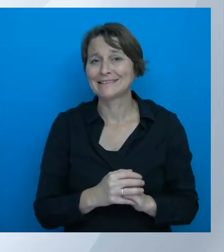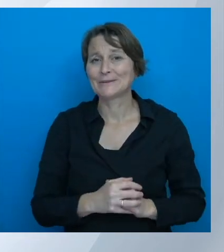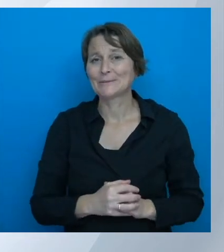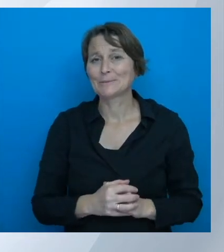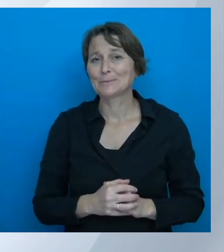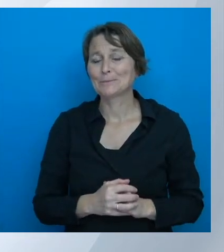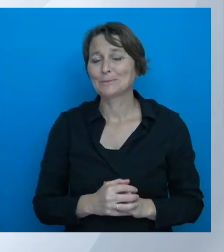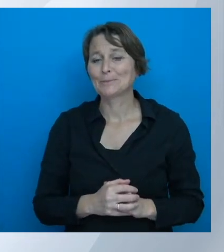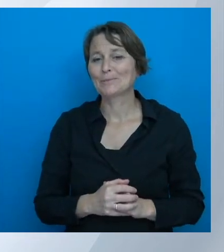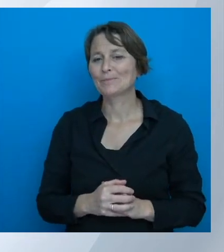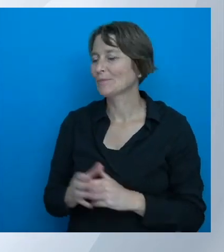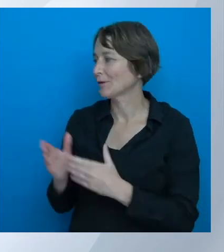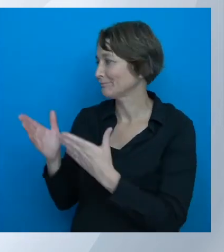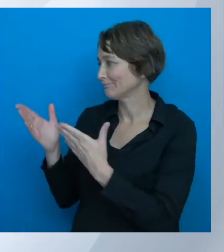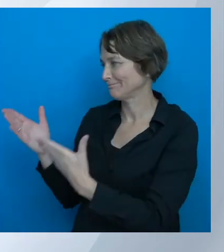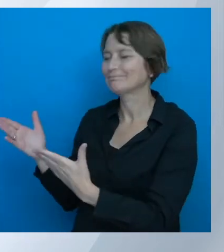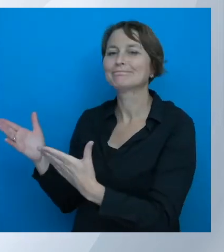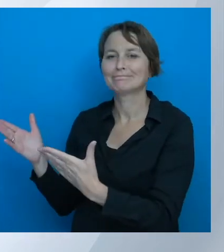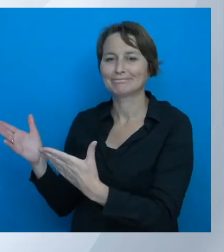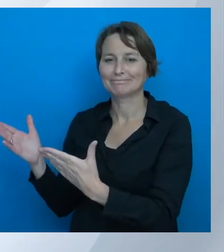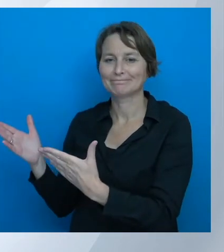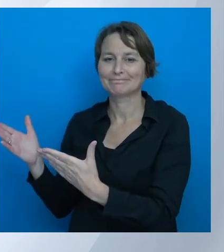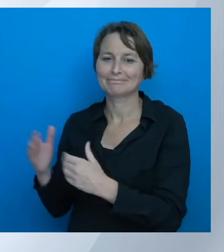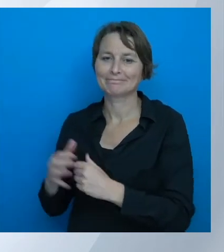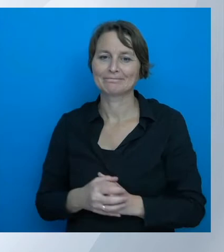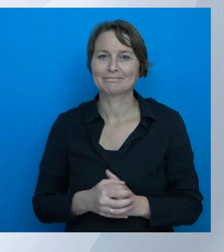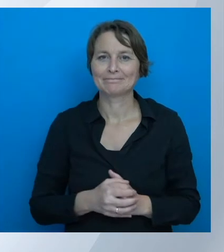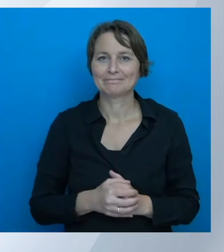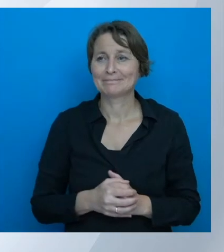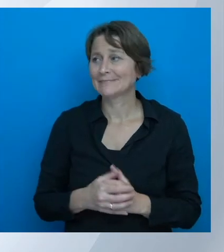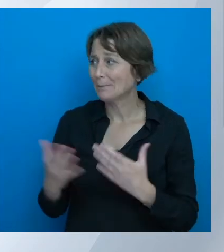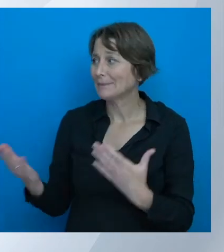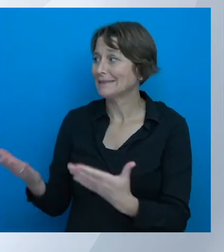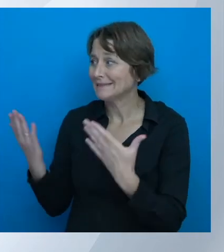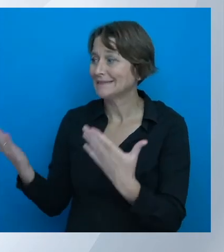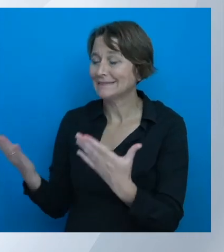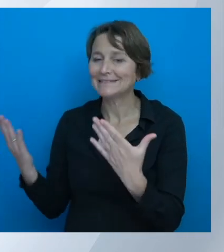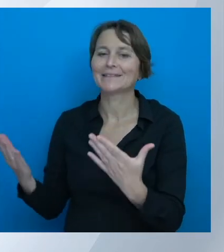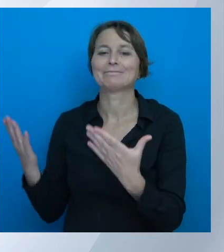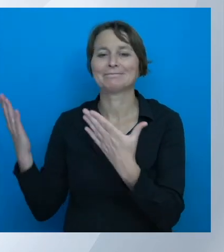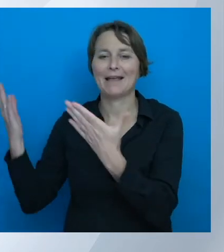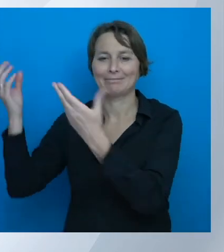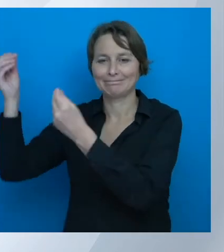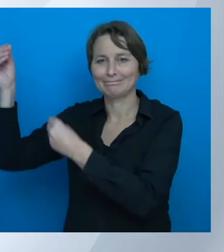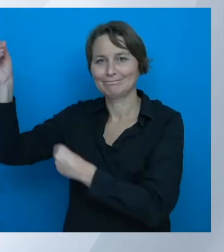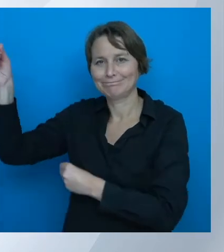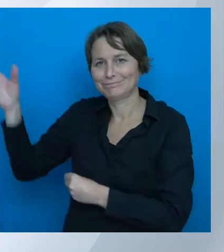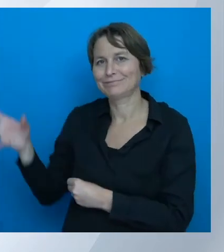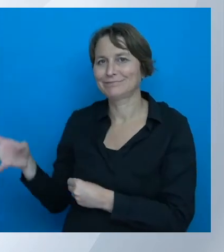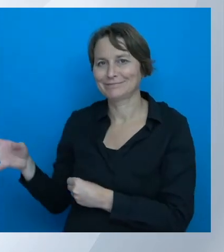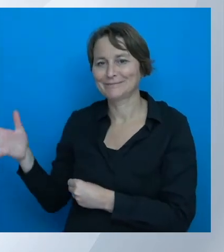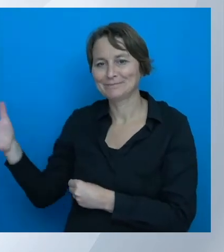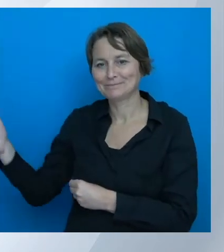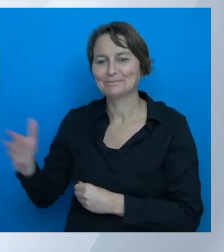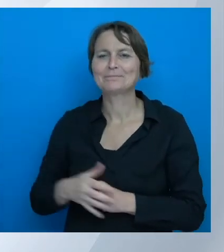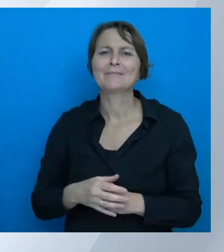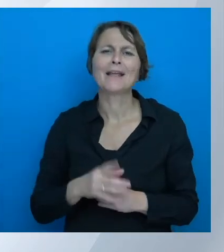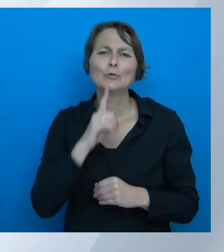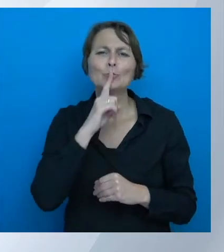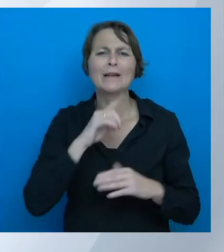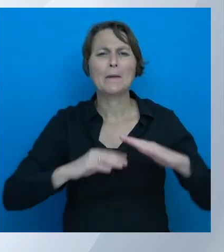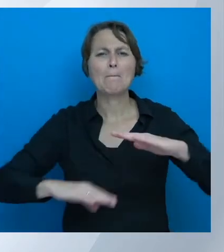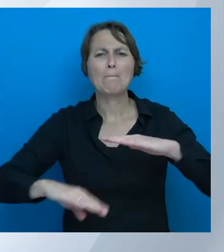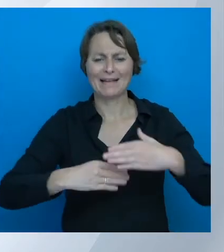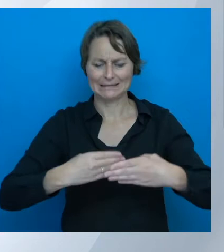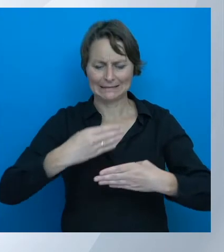Azure function. Come on, do something. Thank you. This is a basic scaffolding thing. The first thing I'm